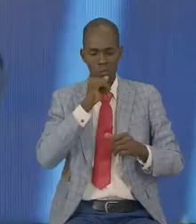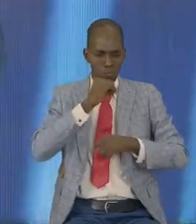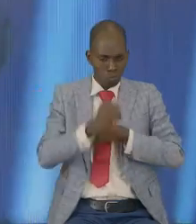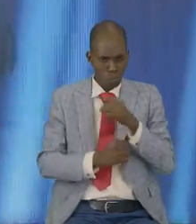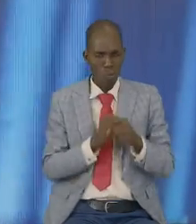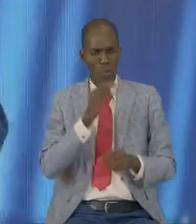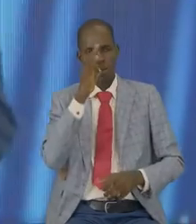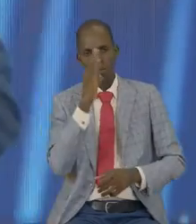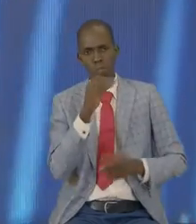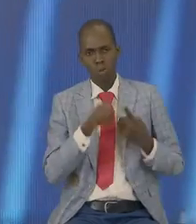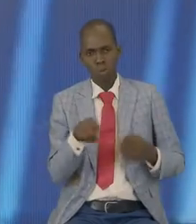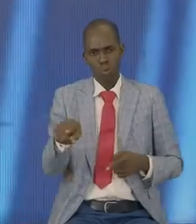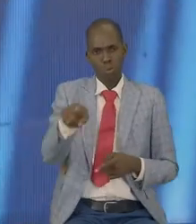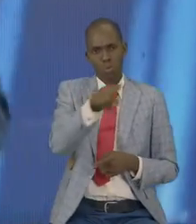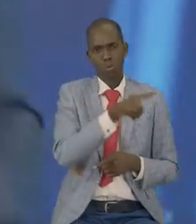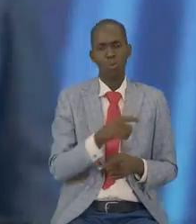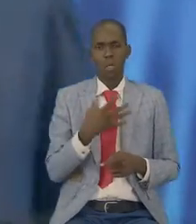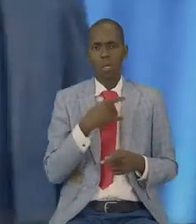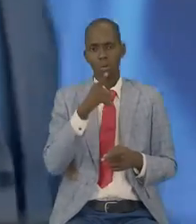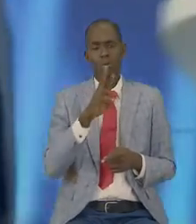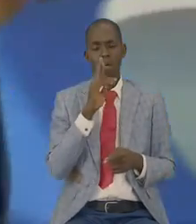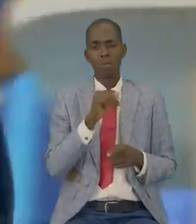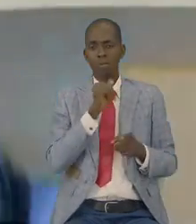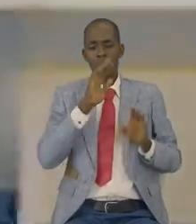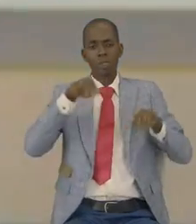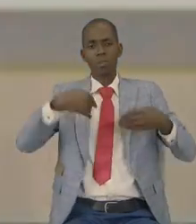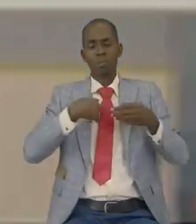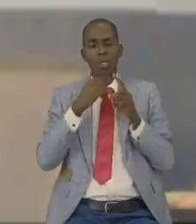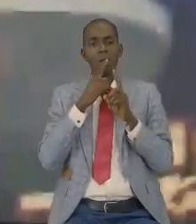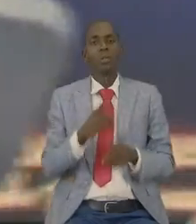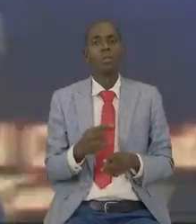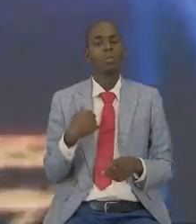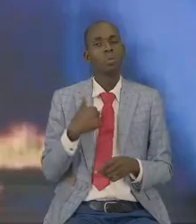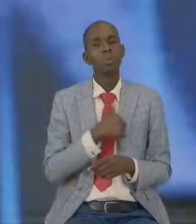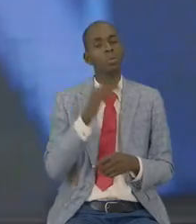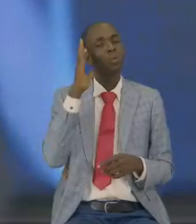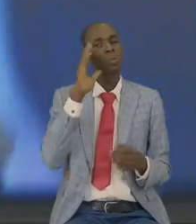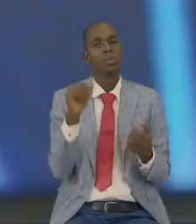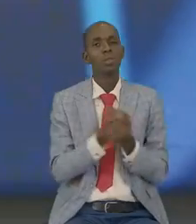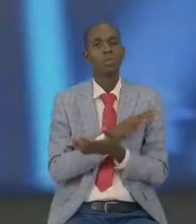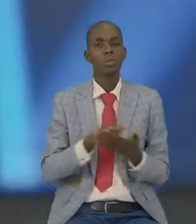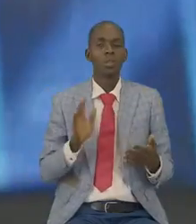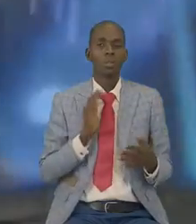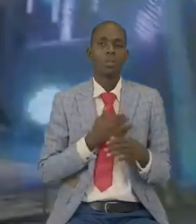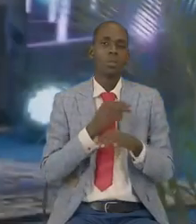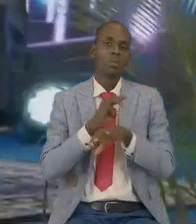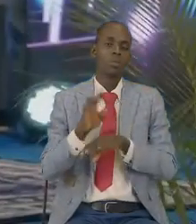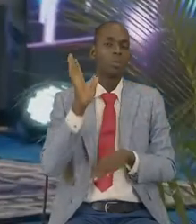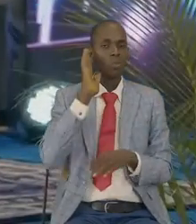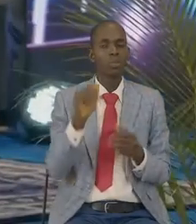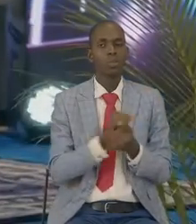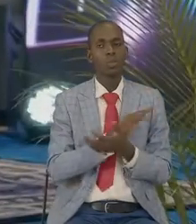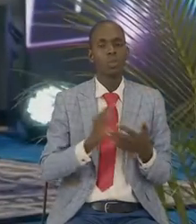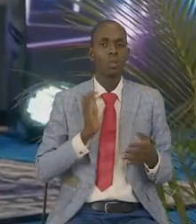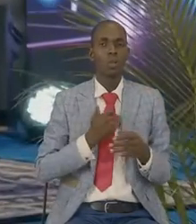you people are not responding. We spoil our ministry. We destroy our lives